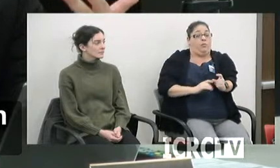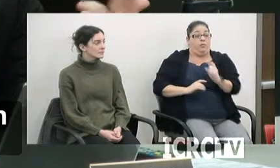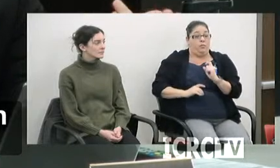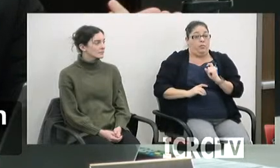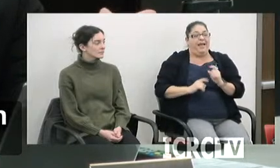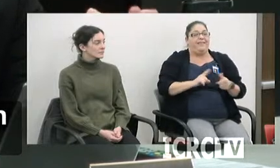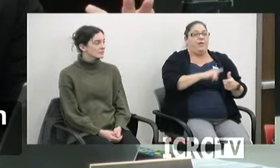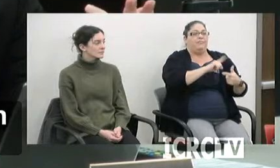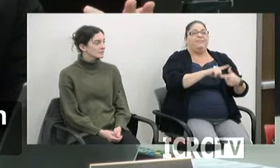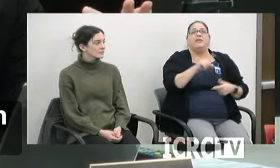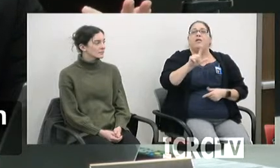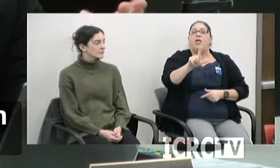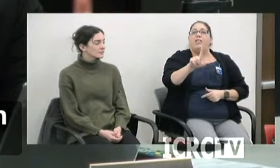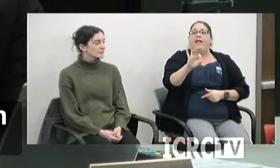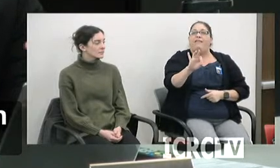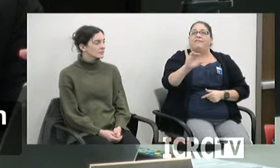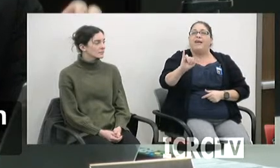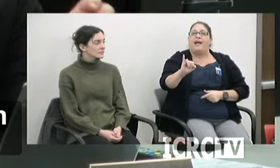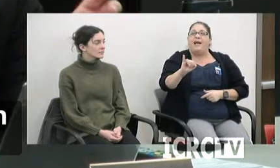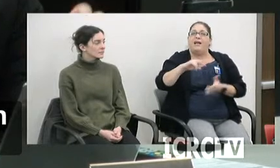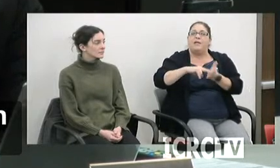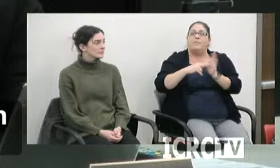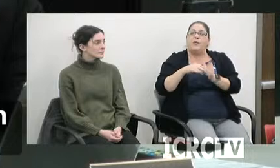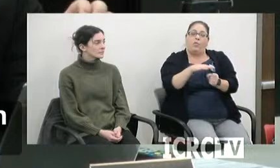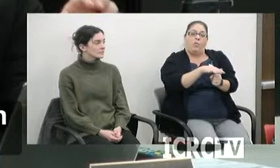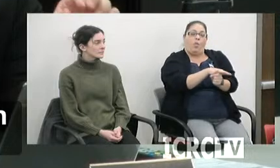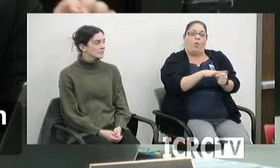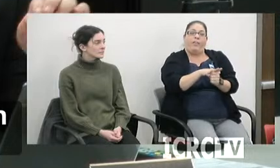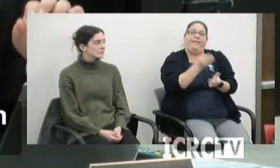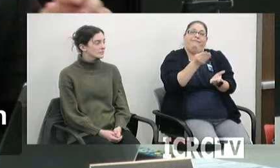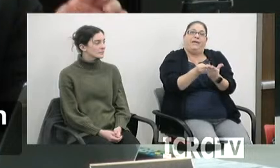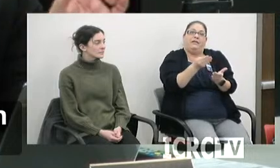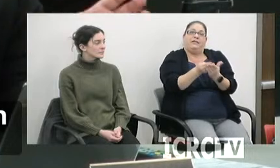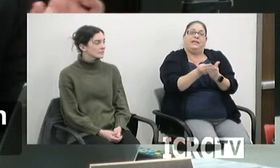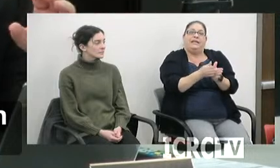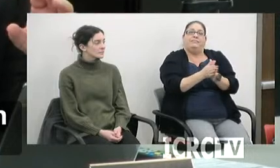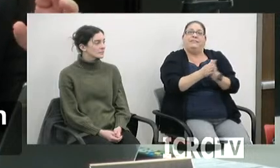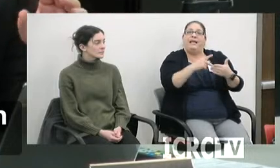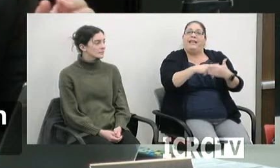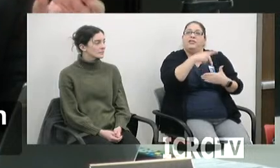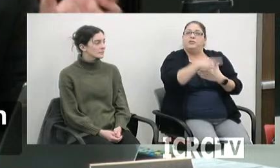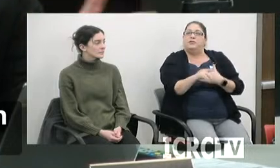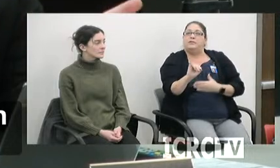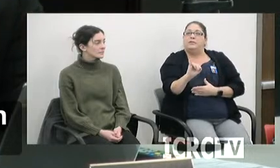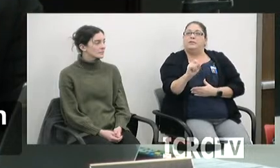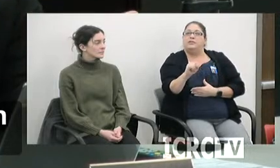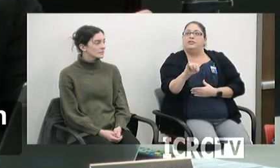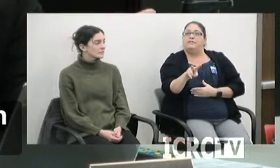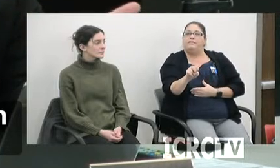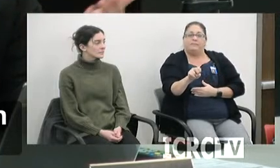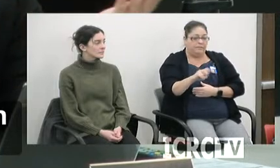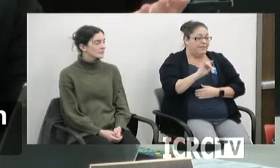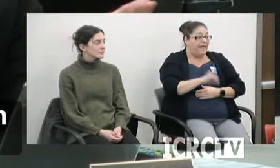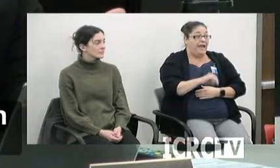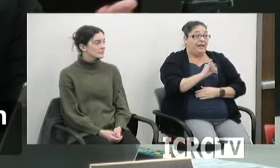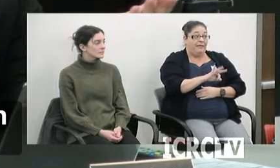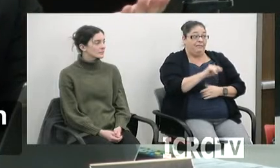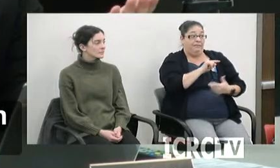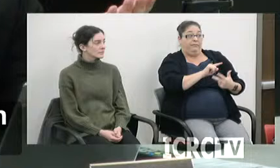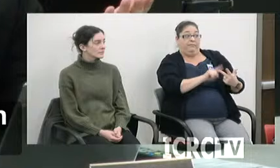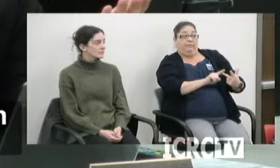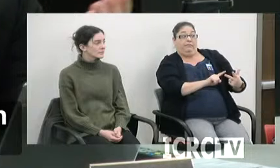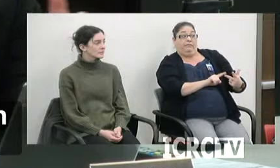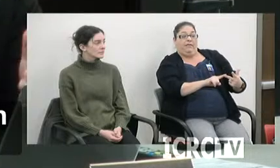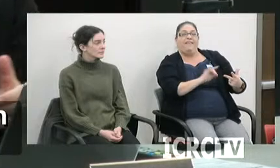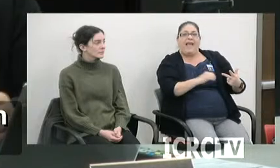LFI that we call the locally funded initiative. And I think it depends on what bucket, well, it depends on if LFI is what causes